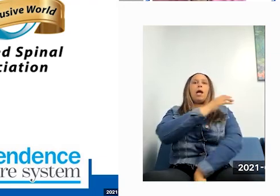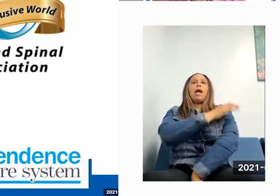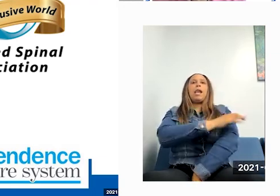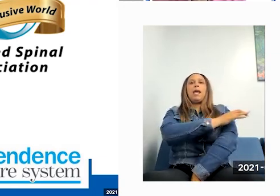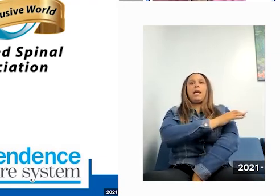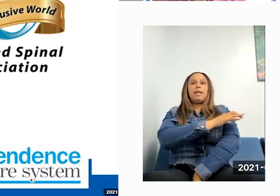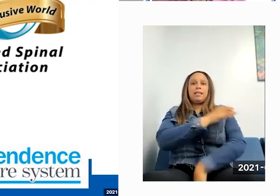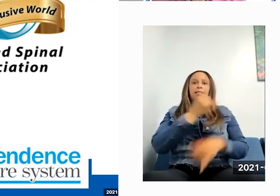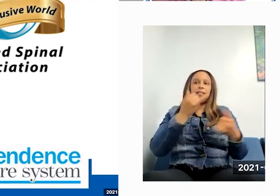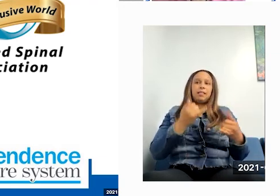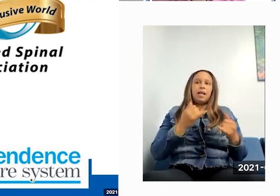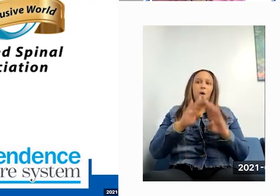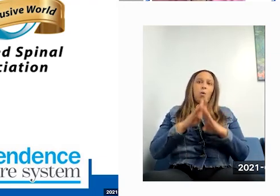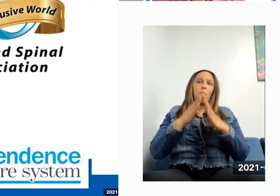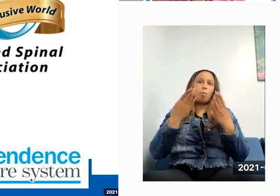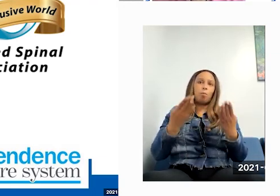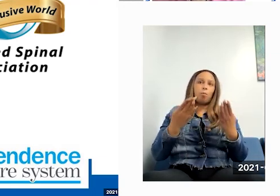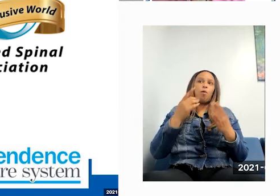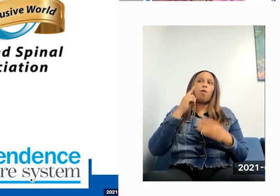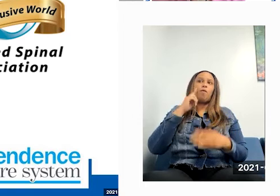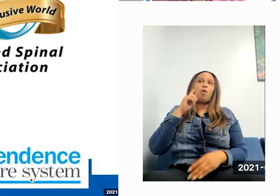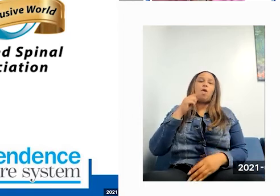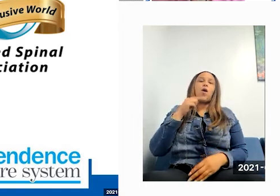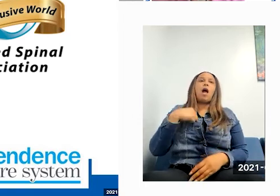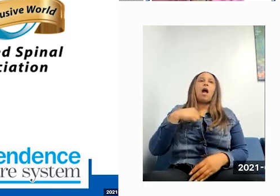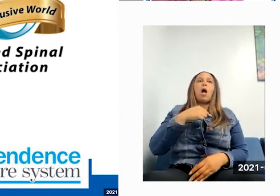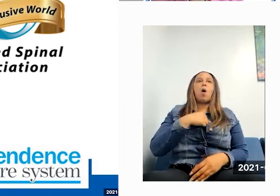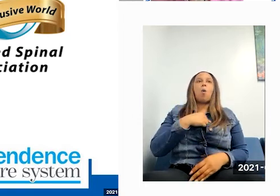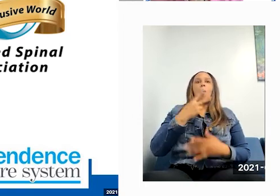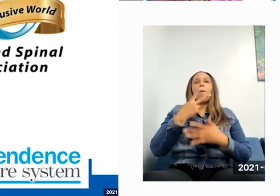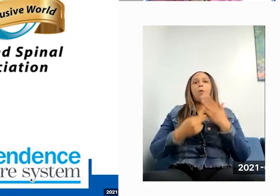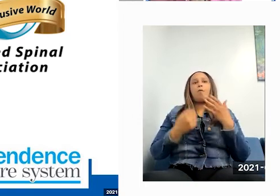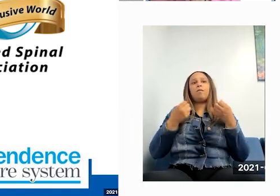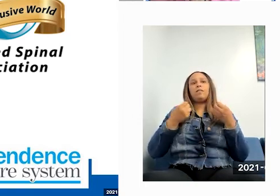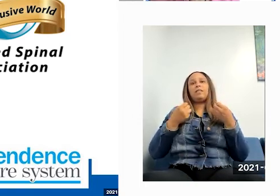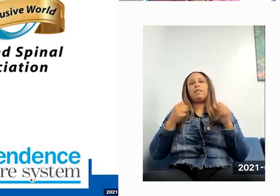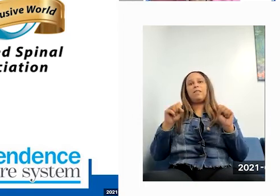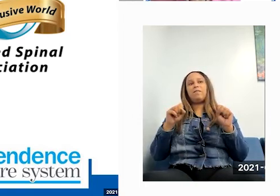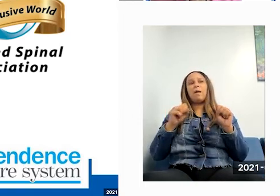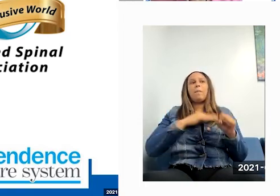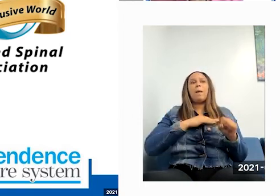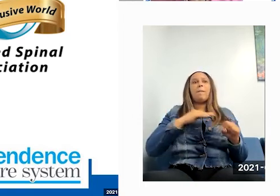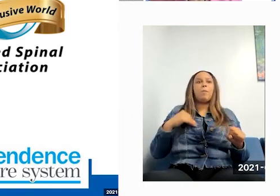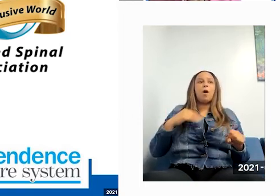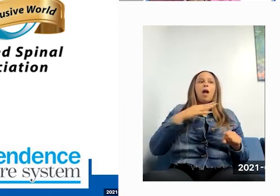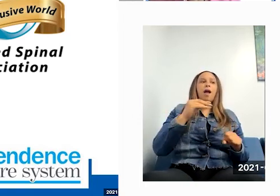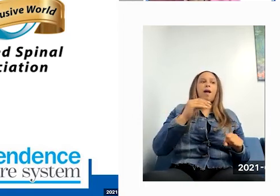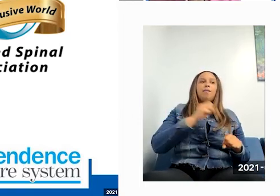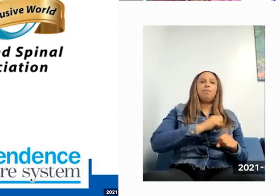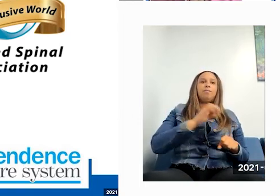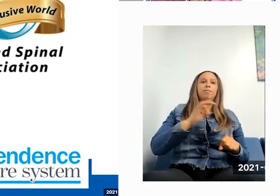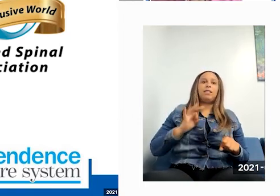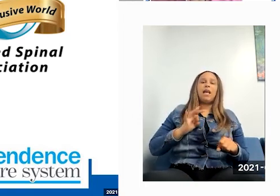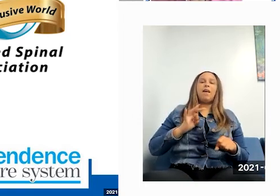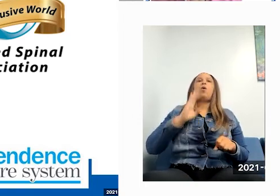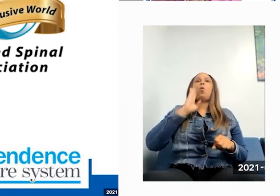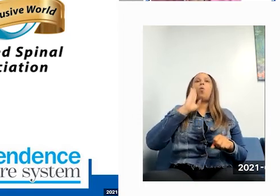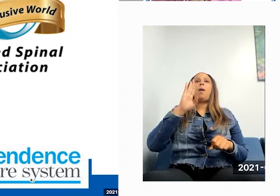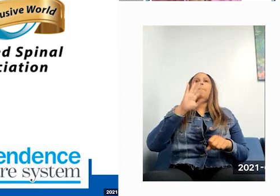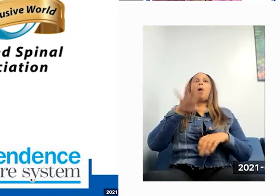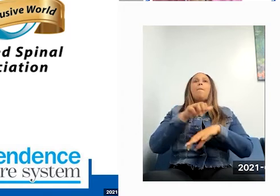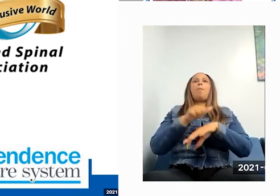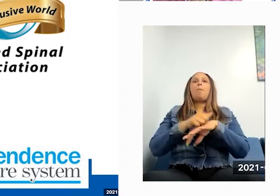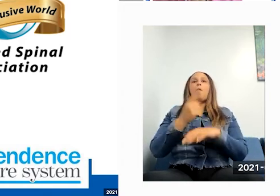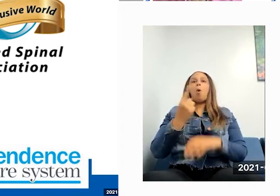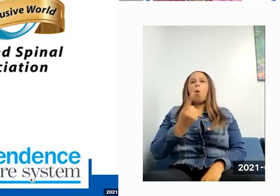we're for safety of both our members and our staff, are appointment only. And then also